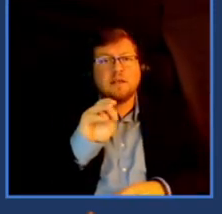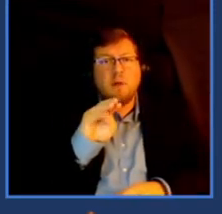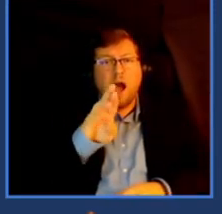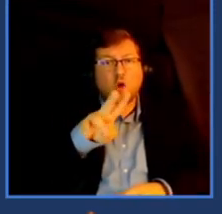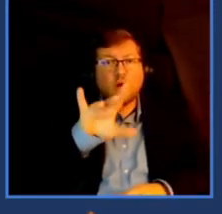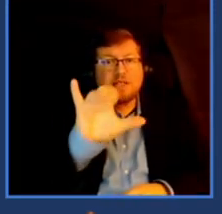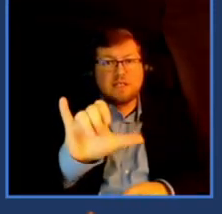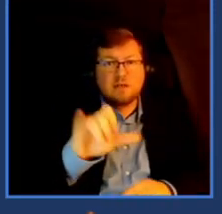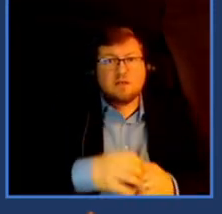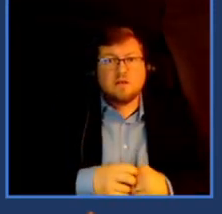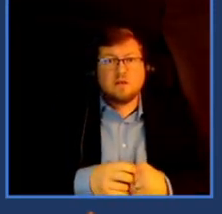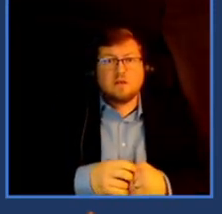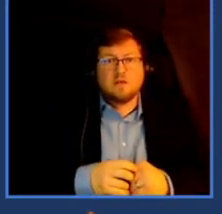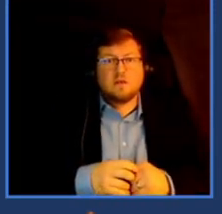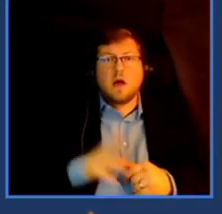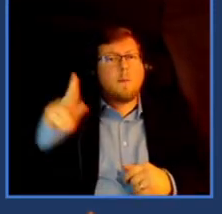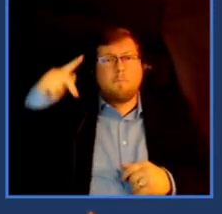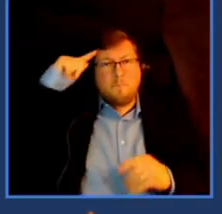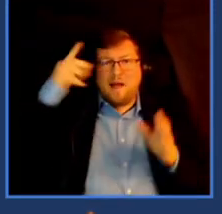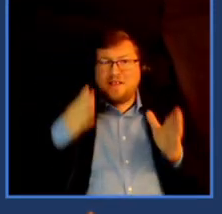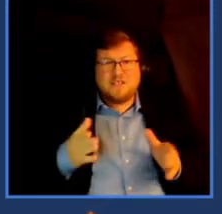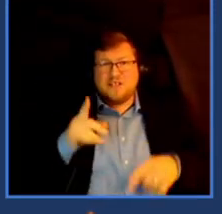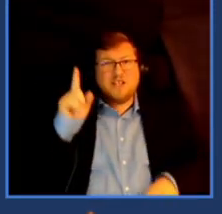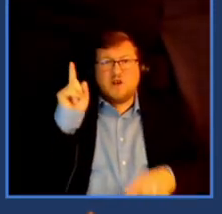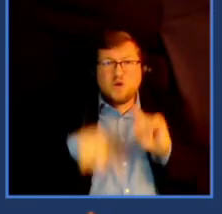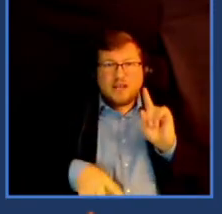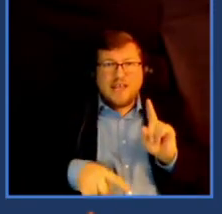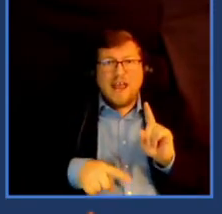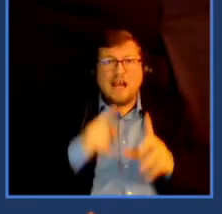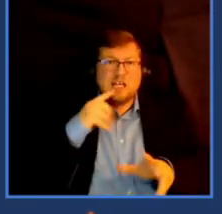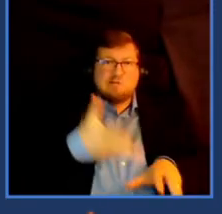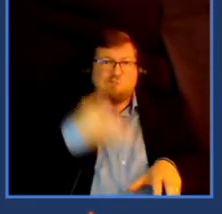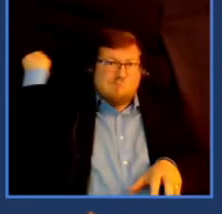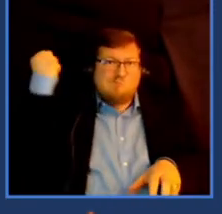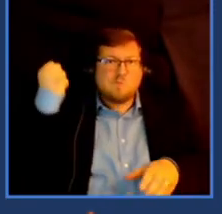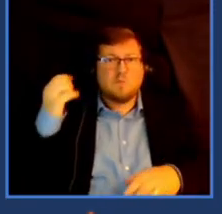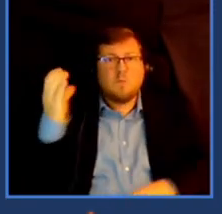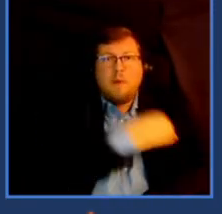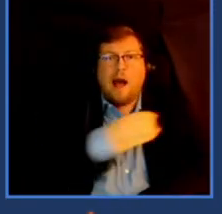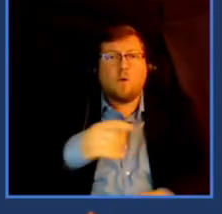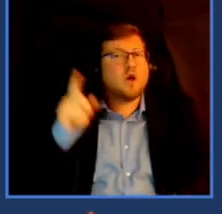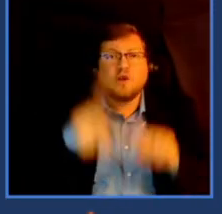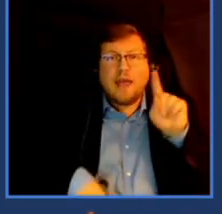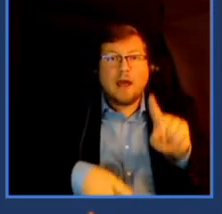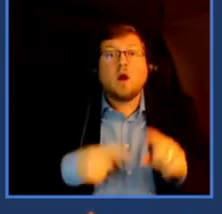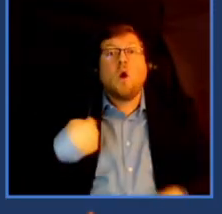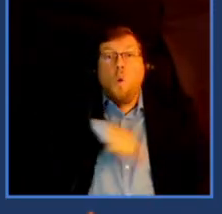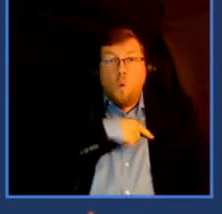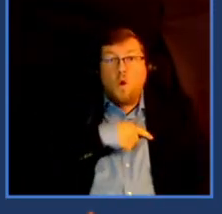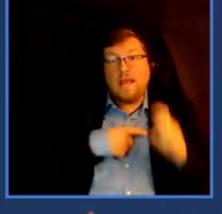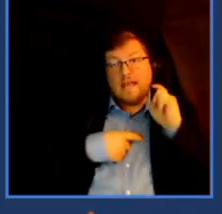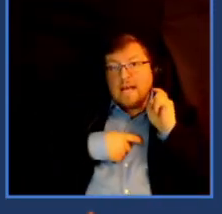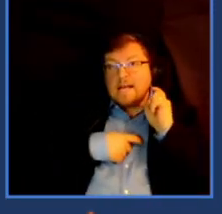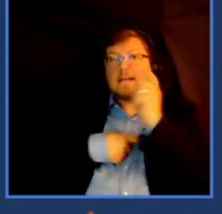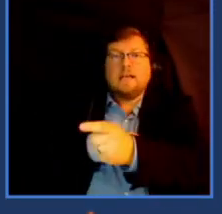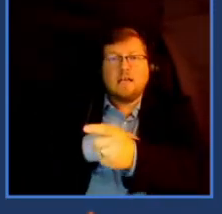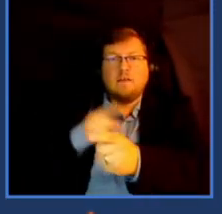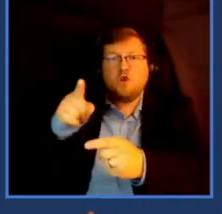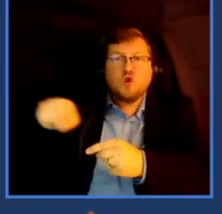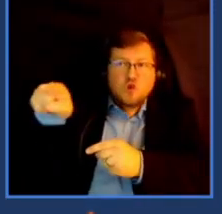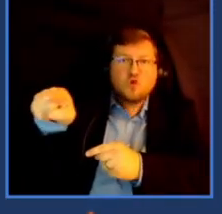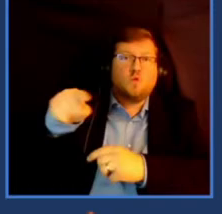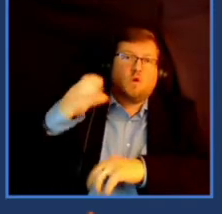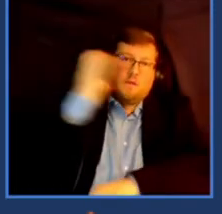Politicians cannot assert, take, or seize power. Power is given, granted by the American